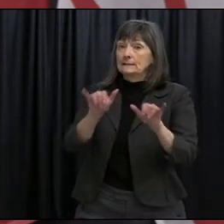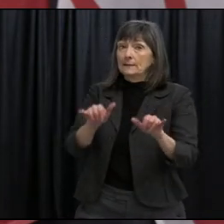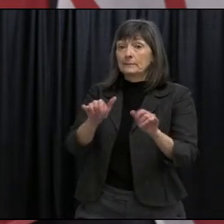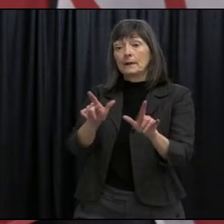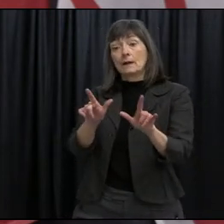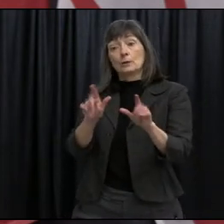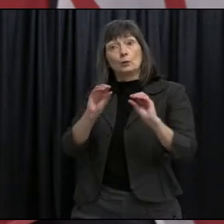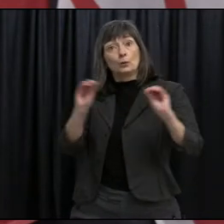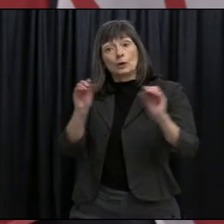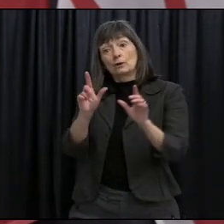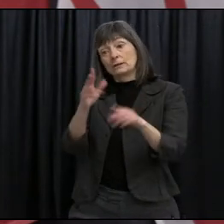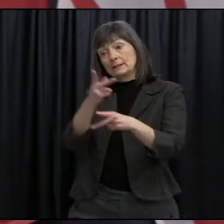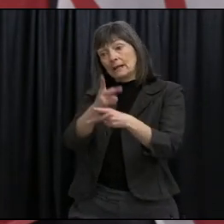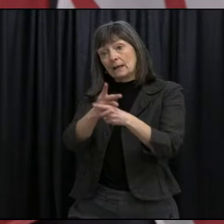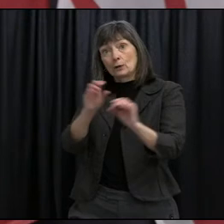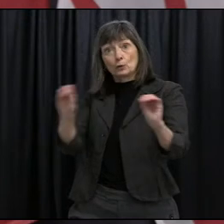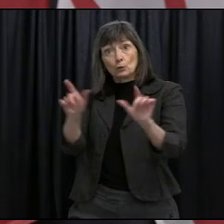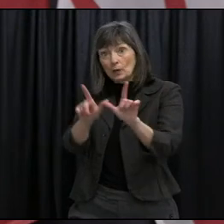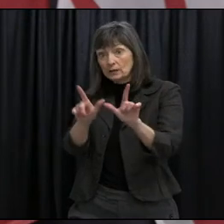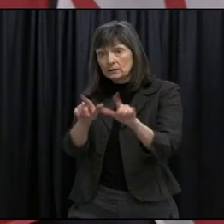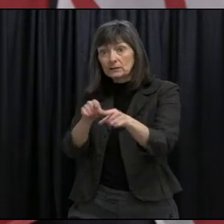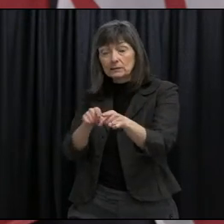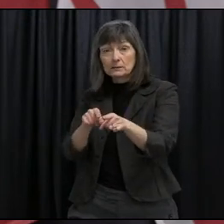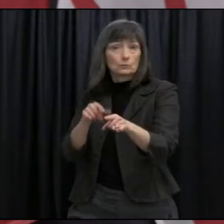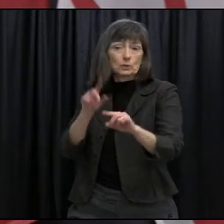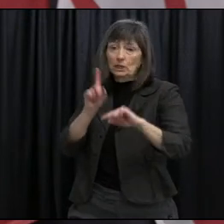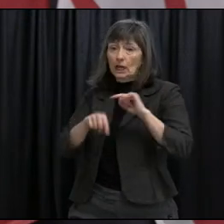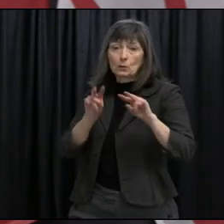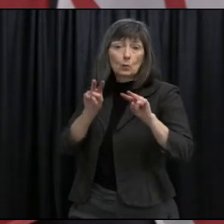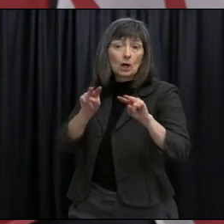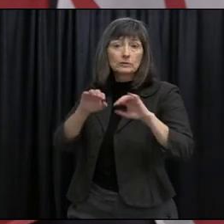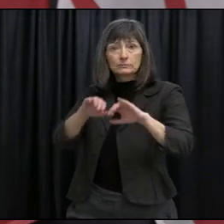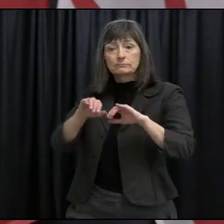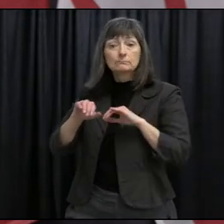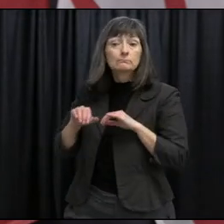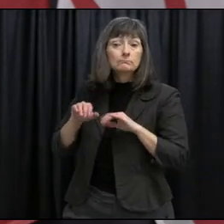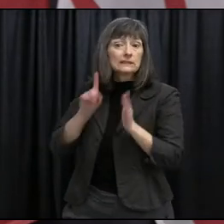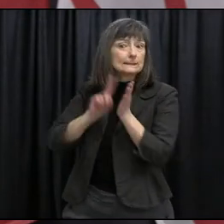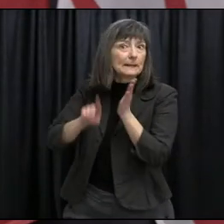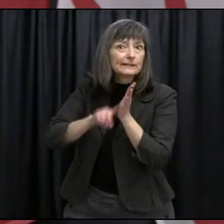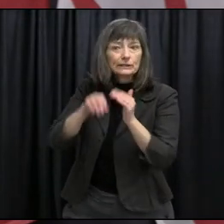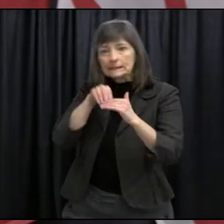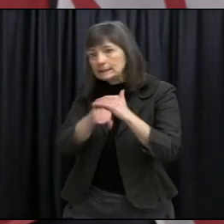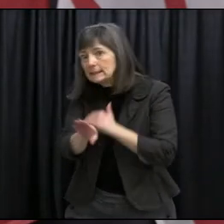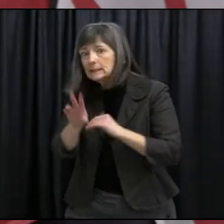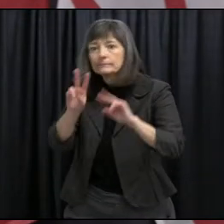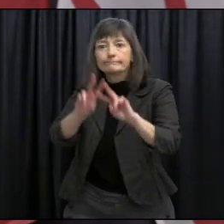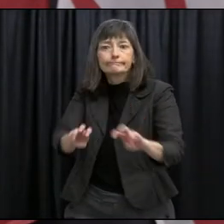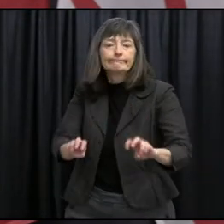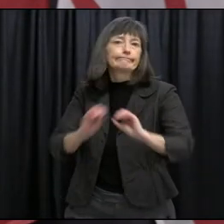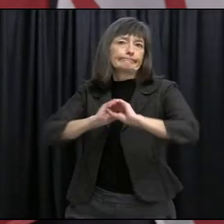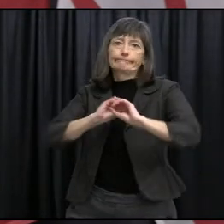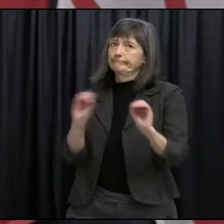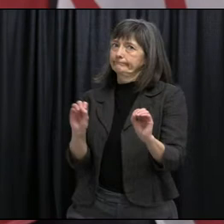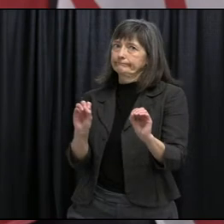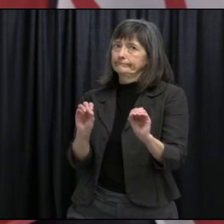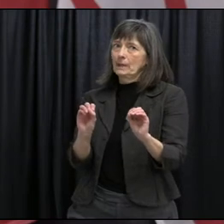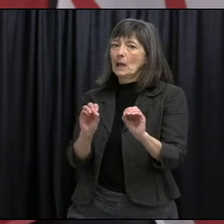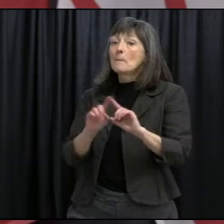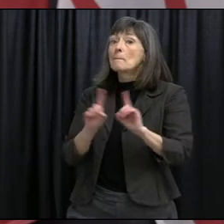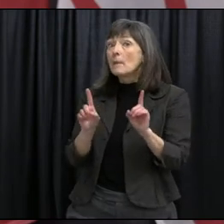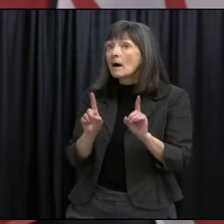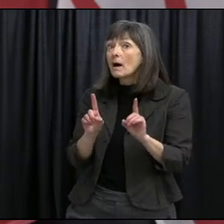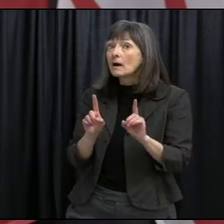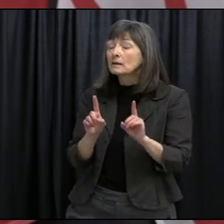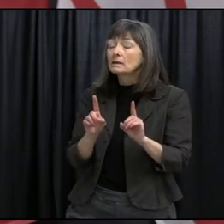no oversight over them. There's no inspections of those. We are asking